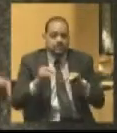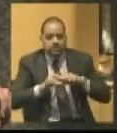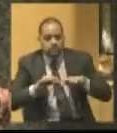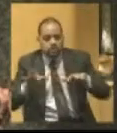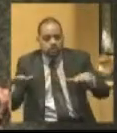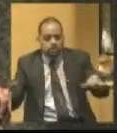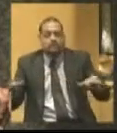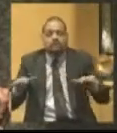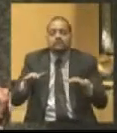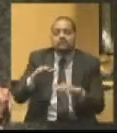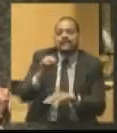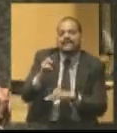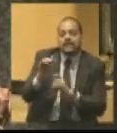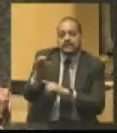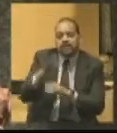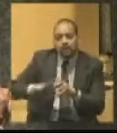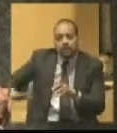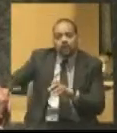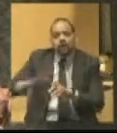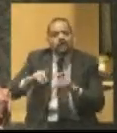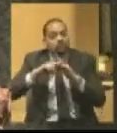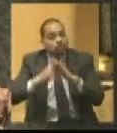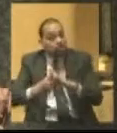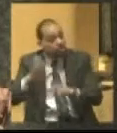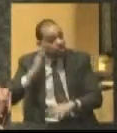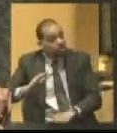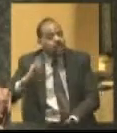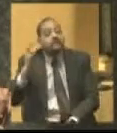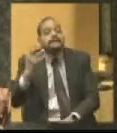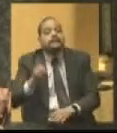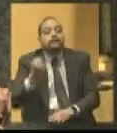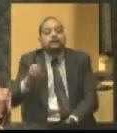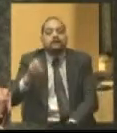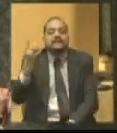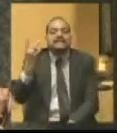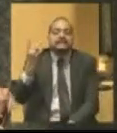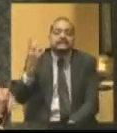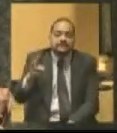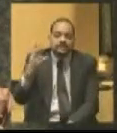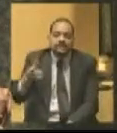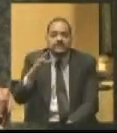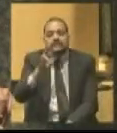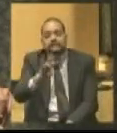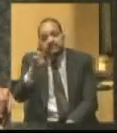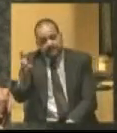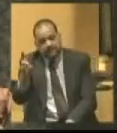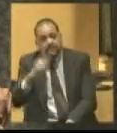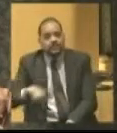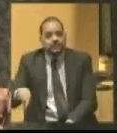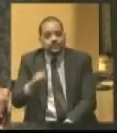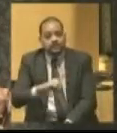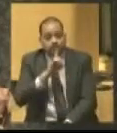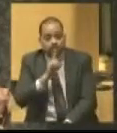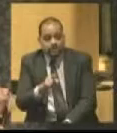world beginning in 1776. We Americans are so thoroughly the products of those revolutions. We have so